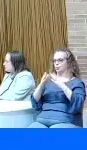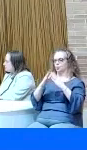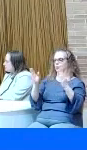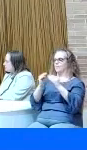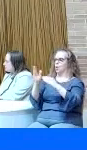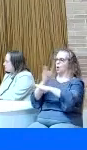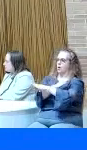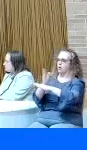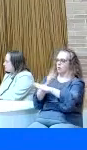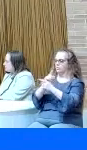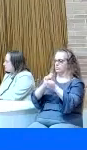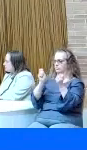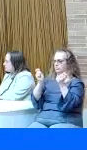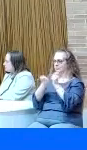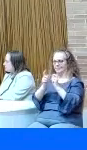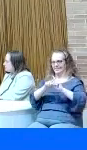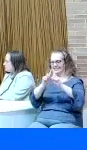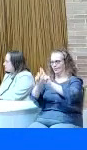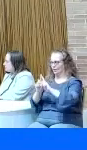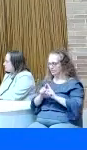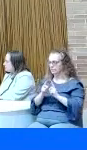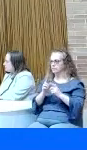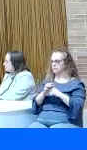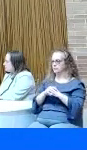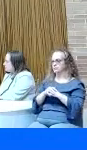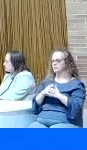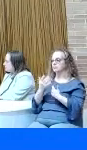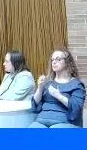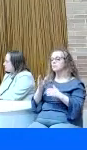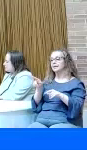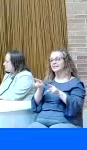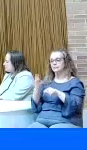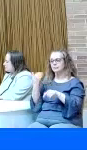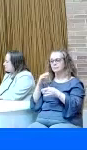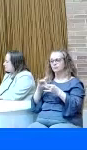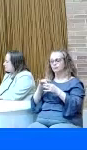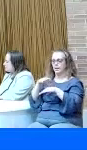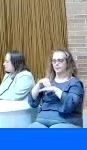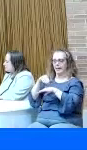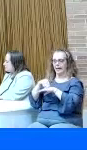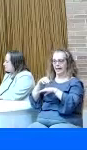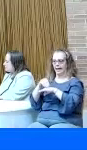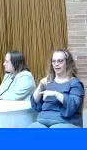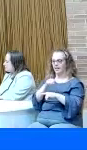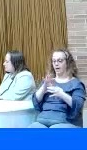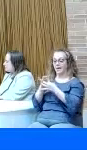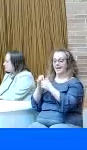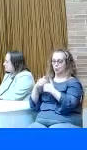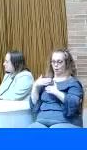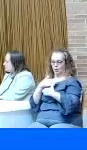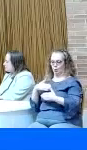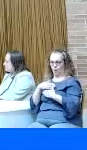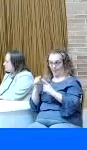can look at as well so I think zidle took us through the no pet provisions of that and um that use and enjoyment part of the law too is very